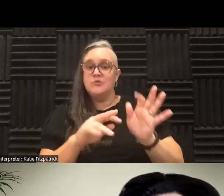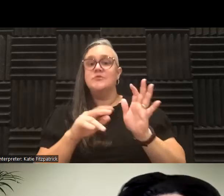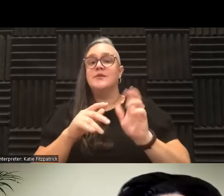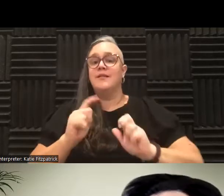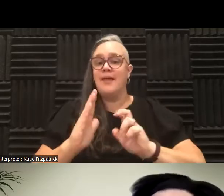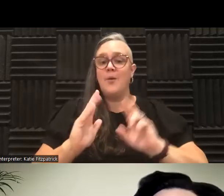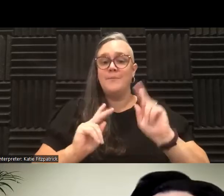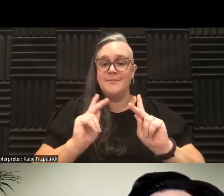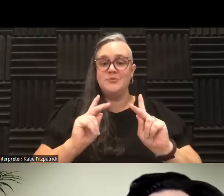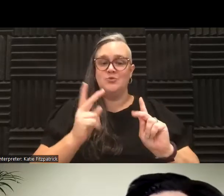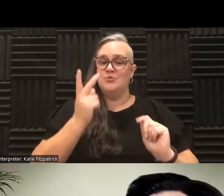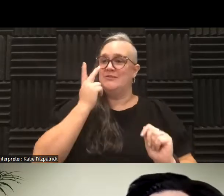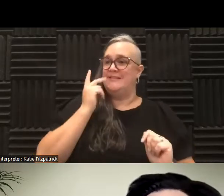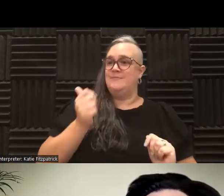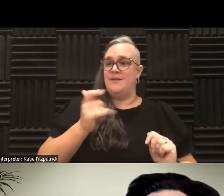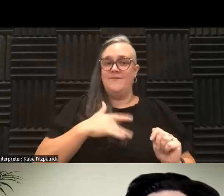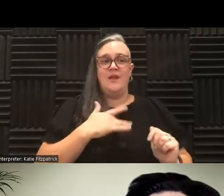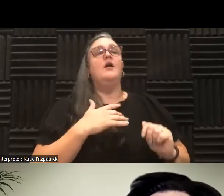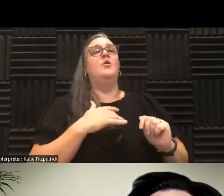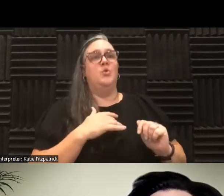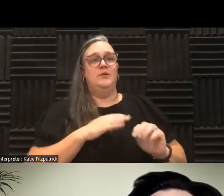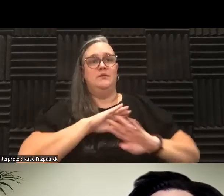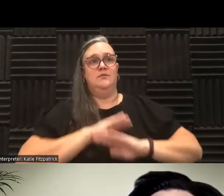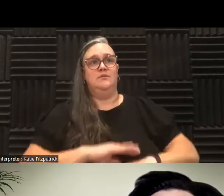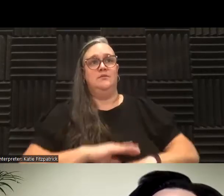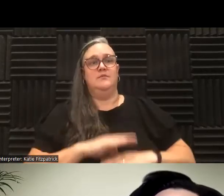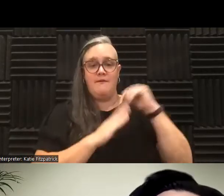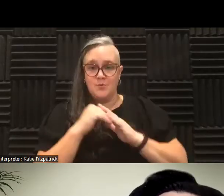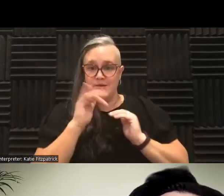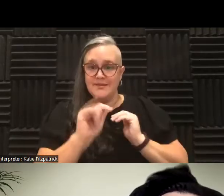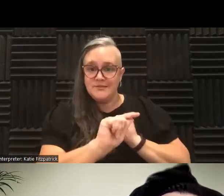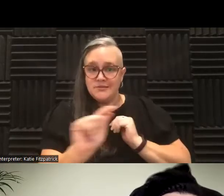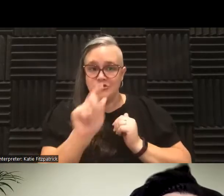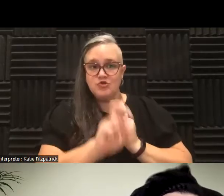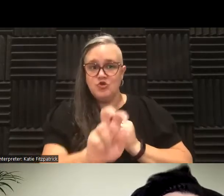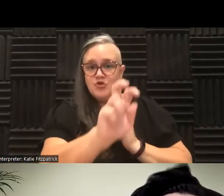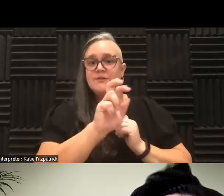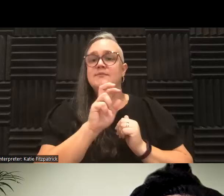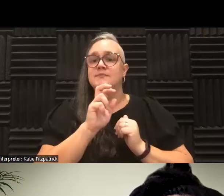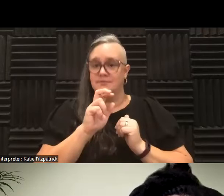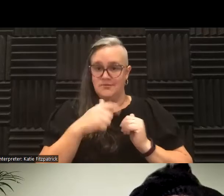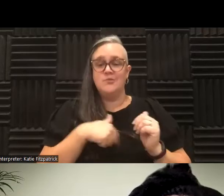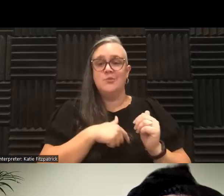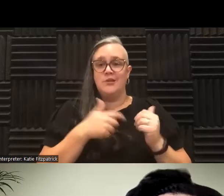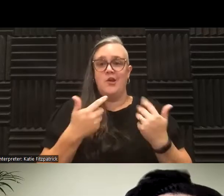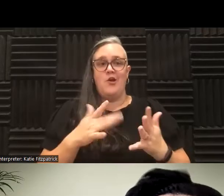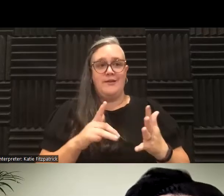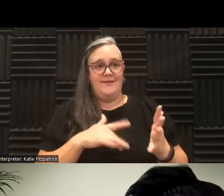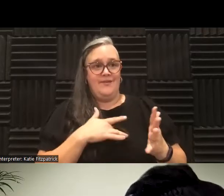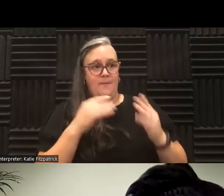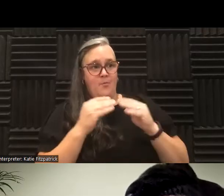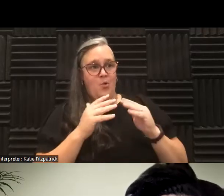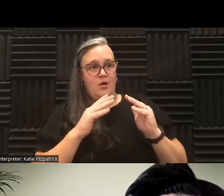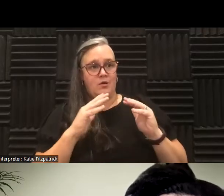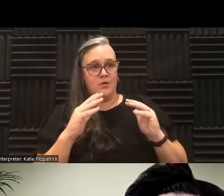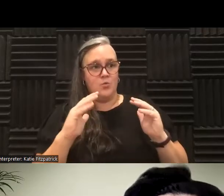in these journeys and in these initiatives so that we're already starting at a more welcomed place, and we can